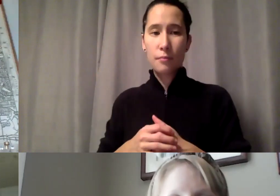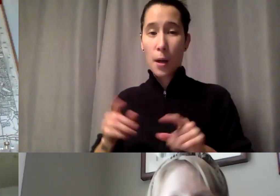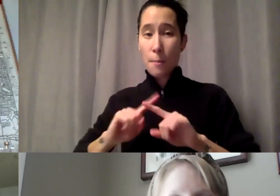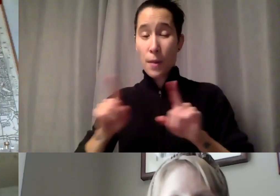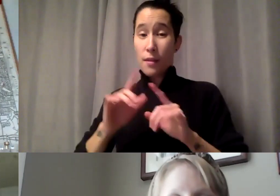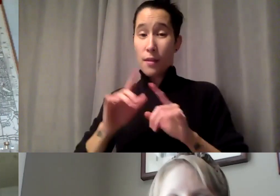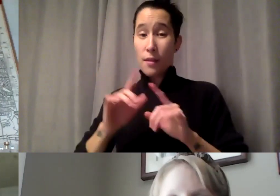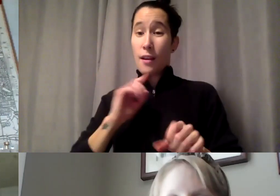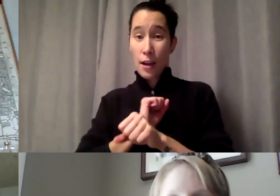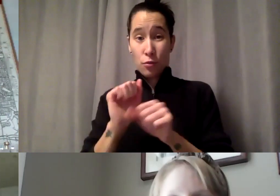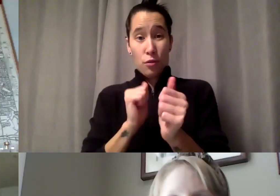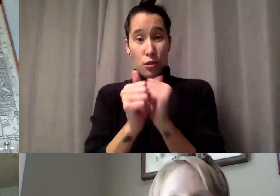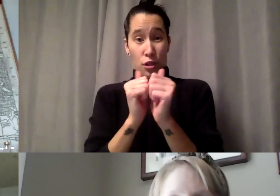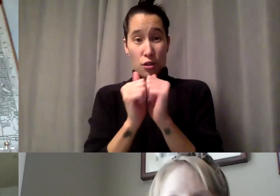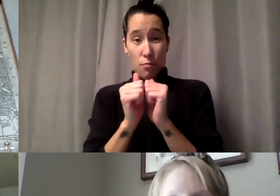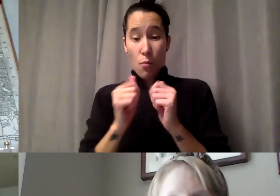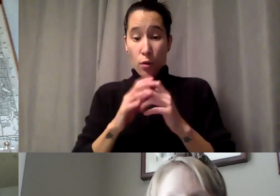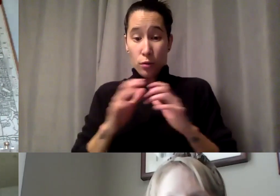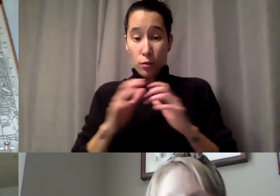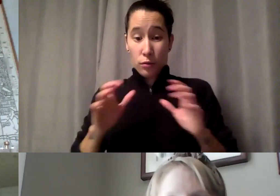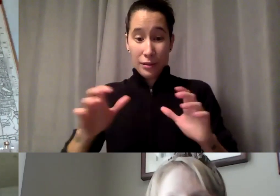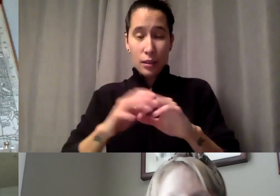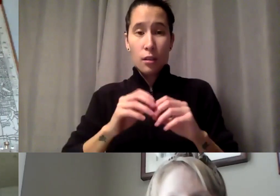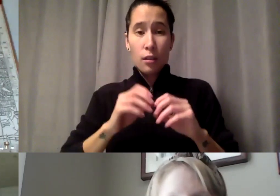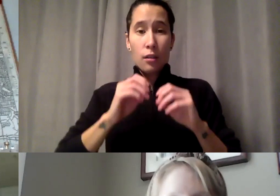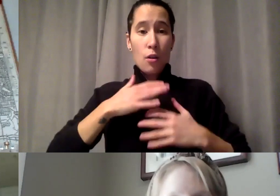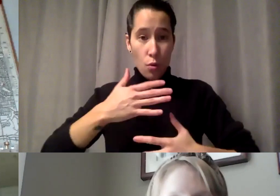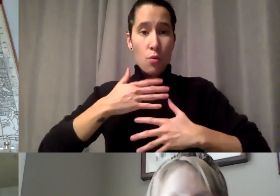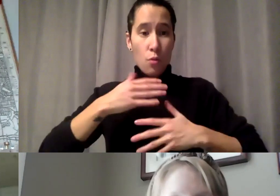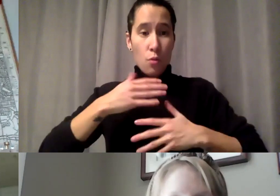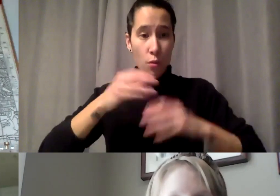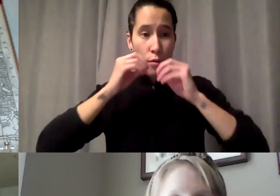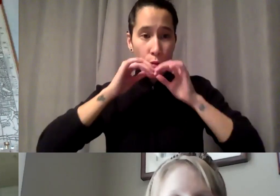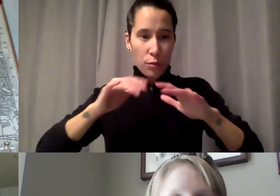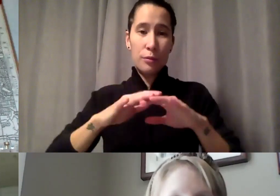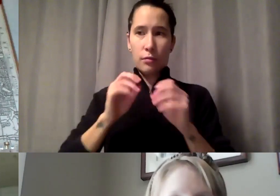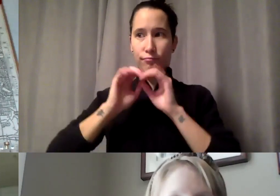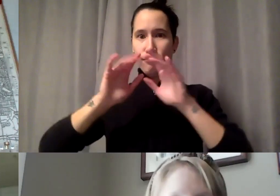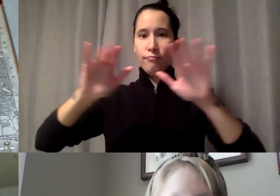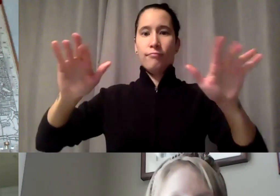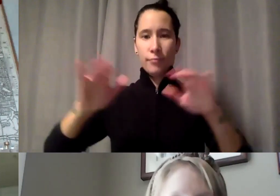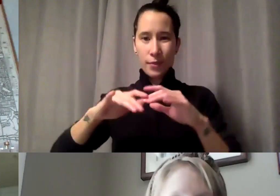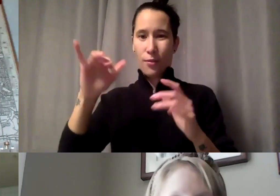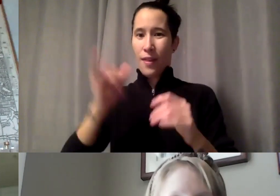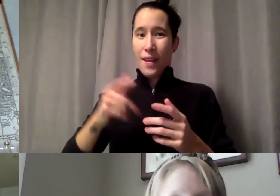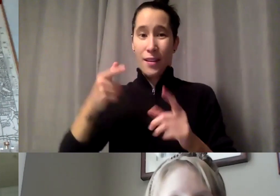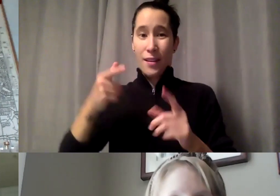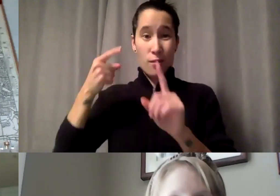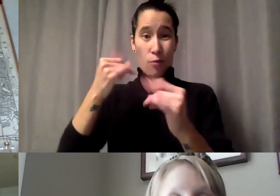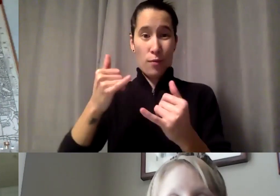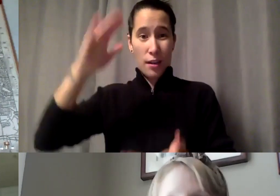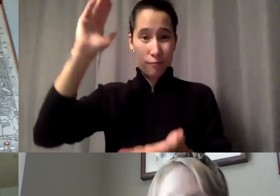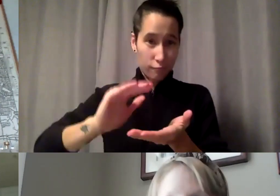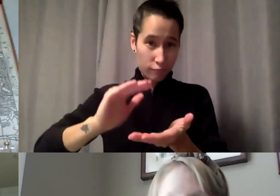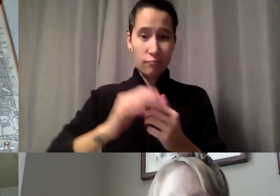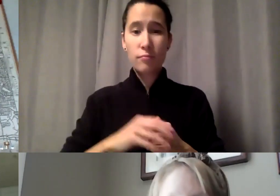sport. Right. Yeah, and as well, that we're really pushing health to say what are the conditions that are safe, and if